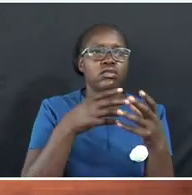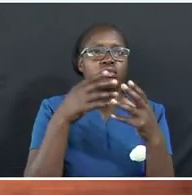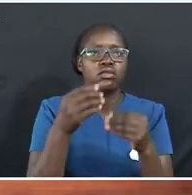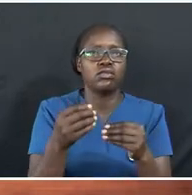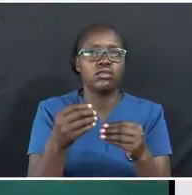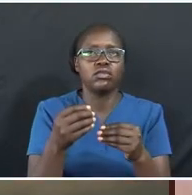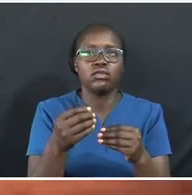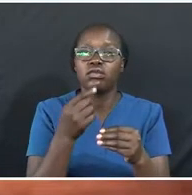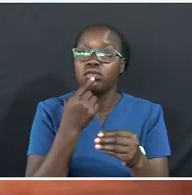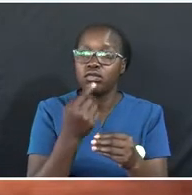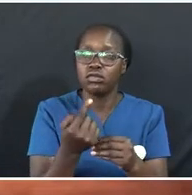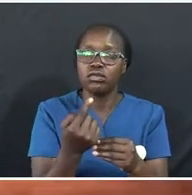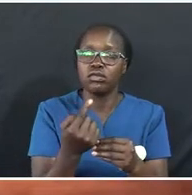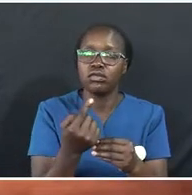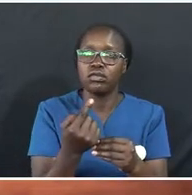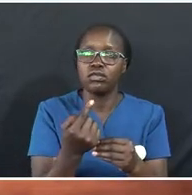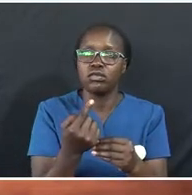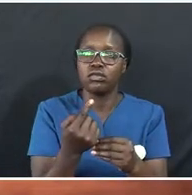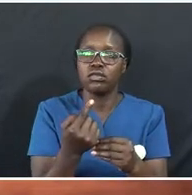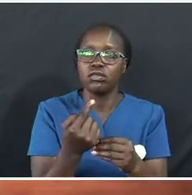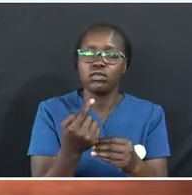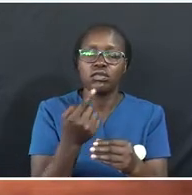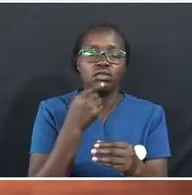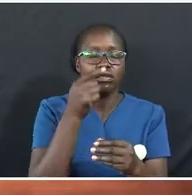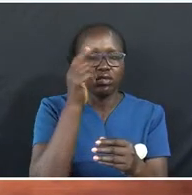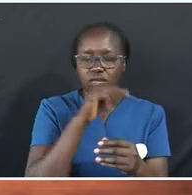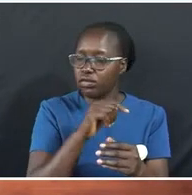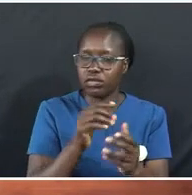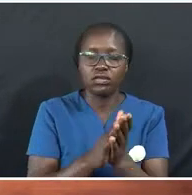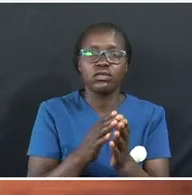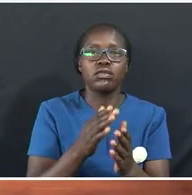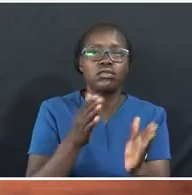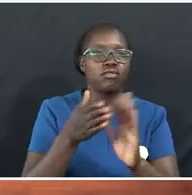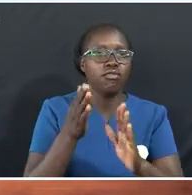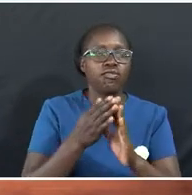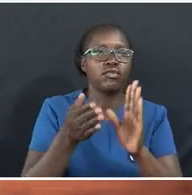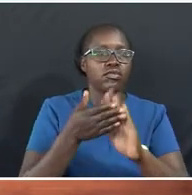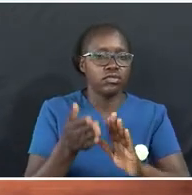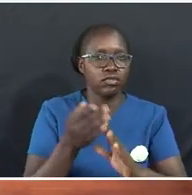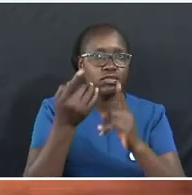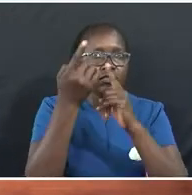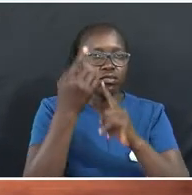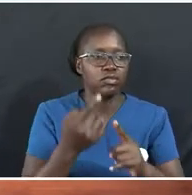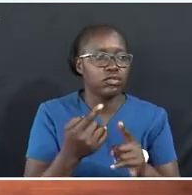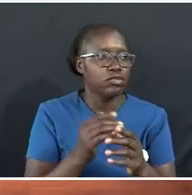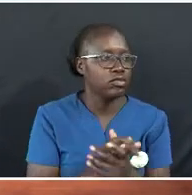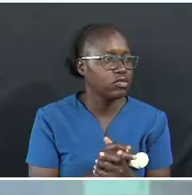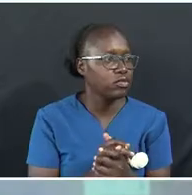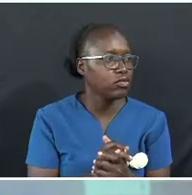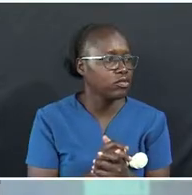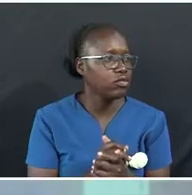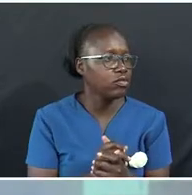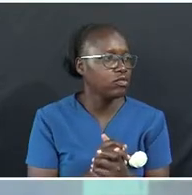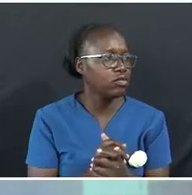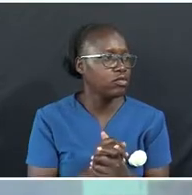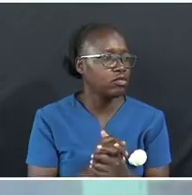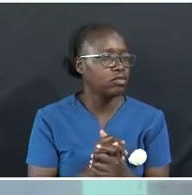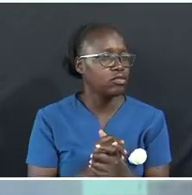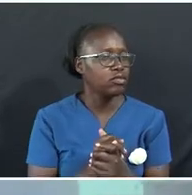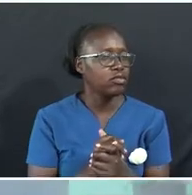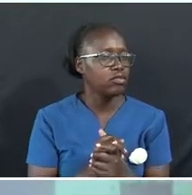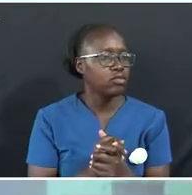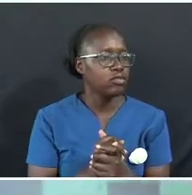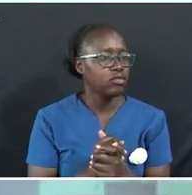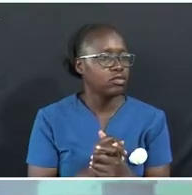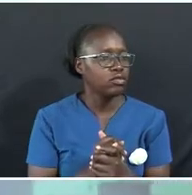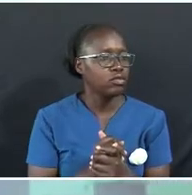he says, "Surely, an assurance, I am coming quickly." Just look at those words. You